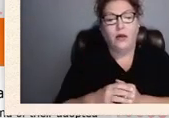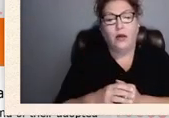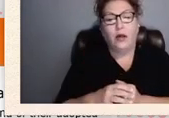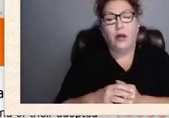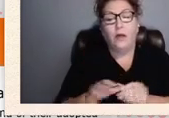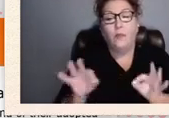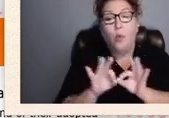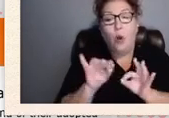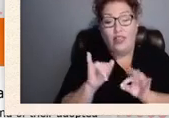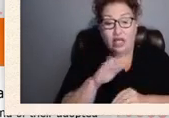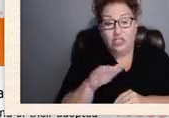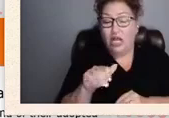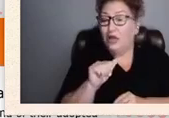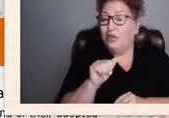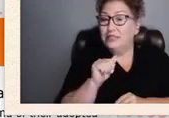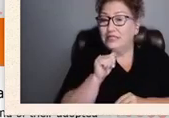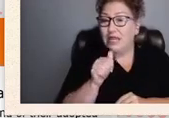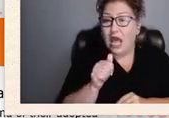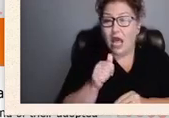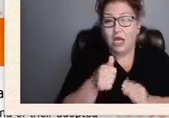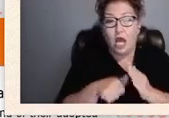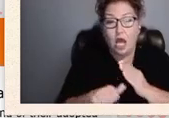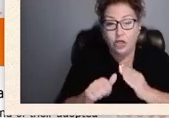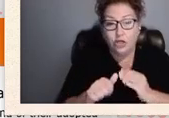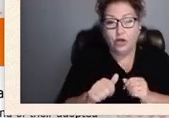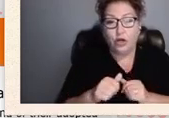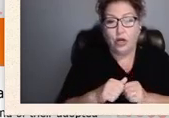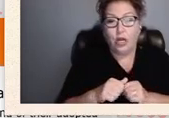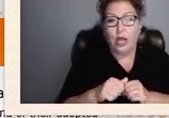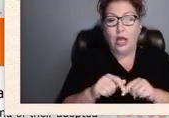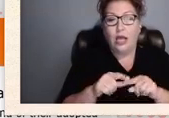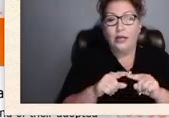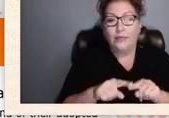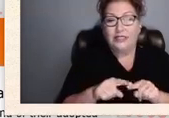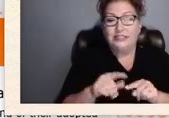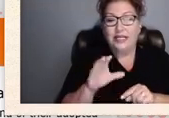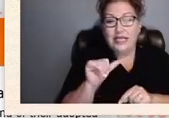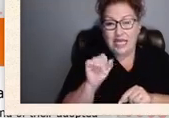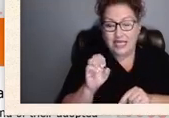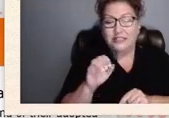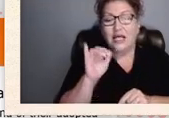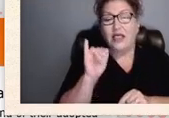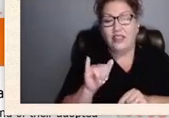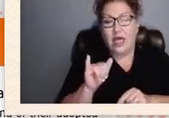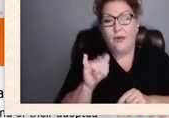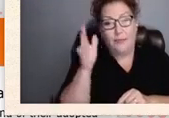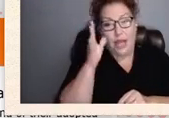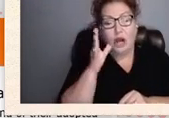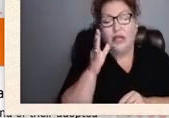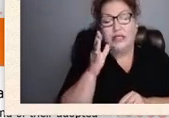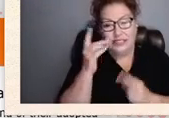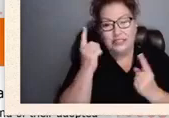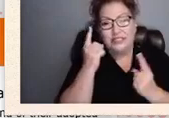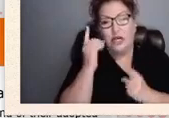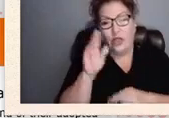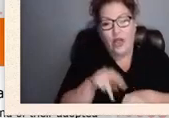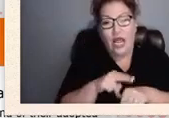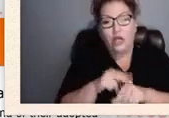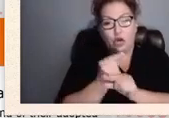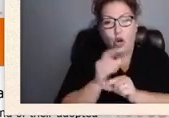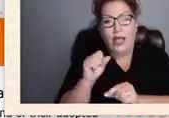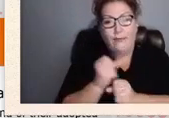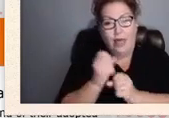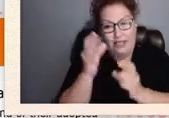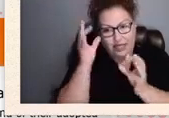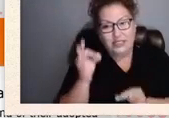that child is not under a dependency case, the parents are considered the natural guardians and can make that decision on behalf of their child until